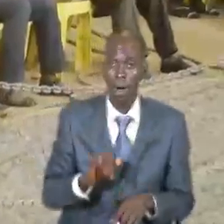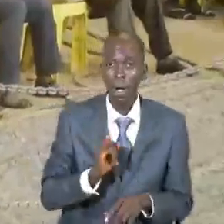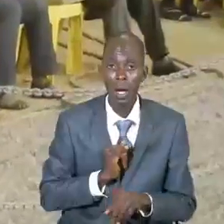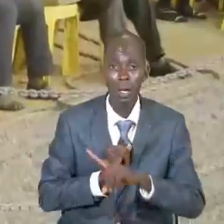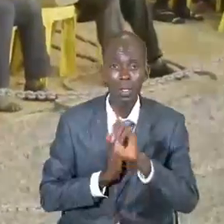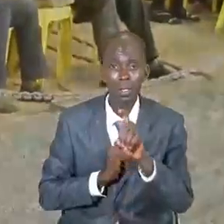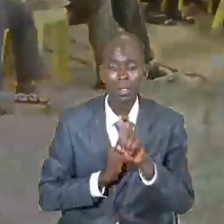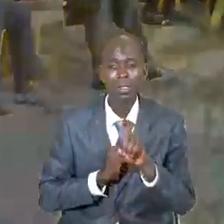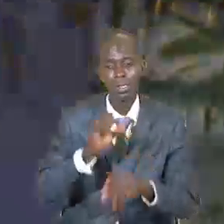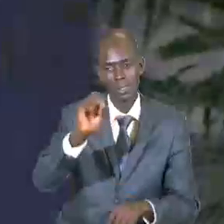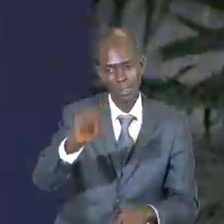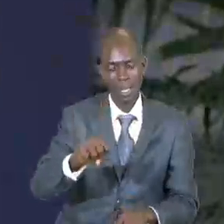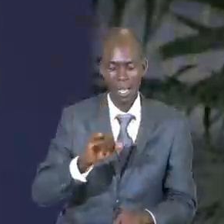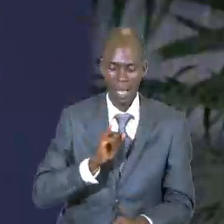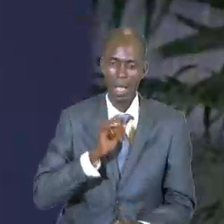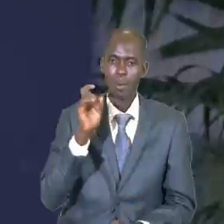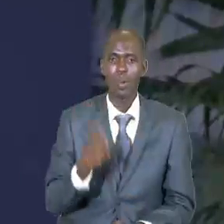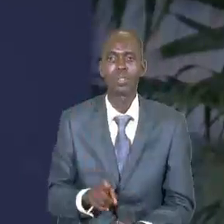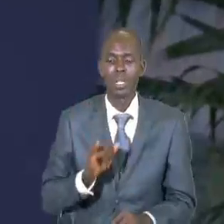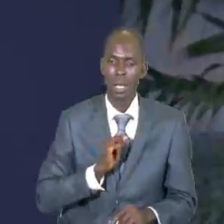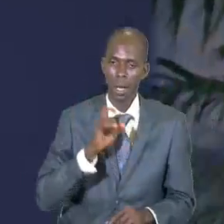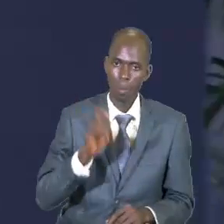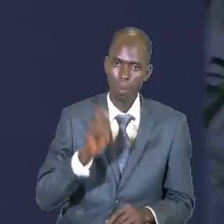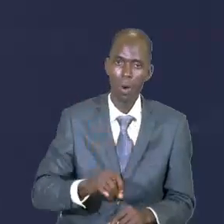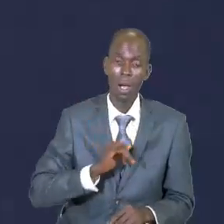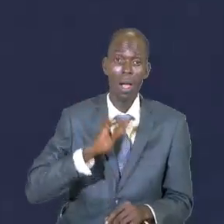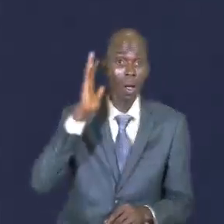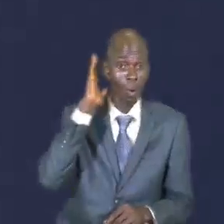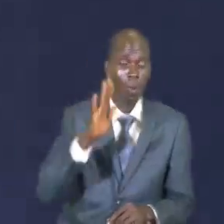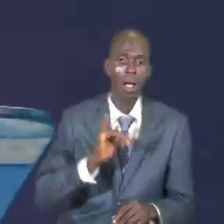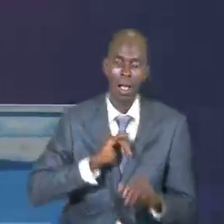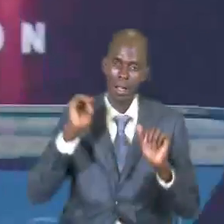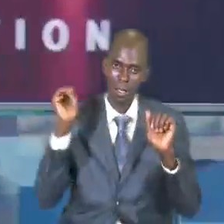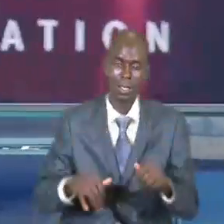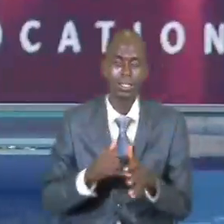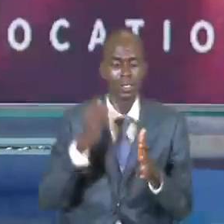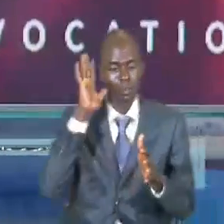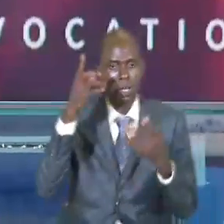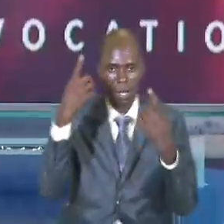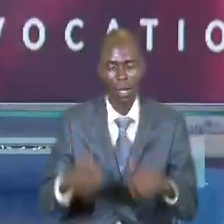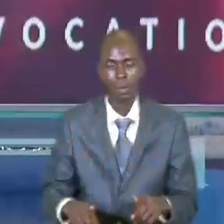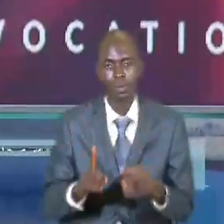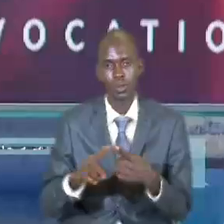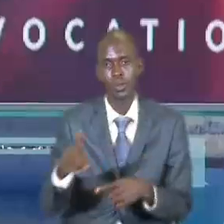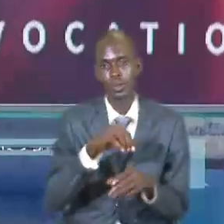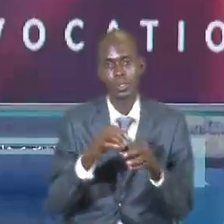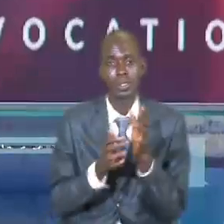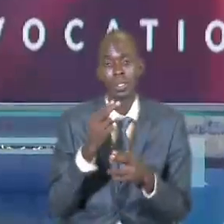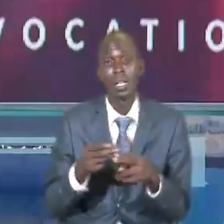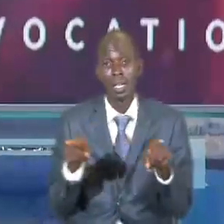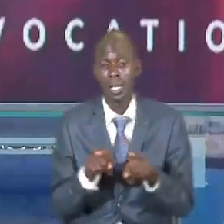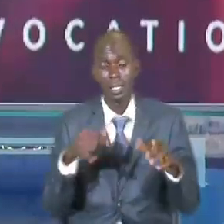Yes, I must. I must, I will, I can. It will happen. Like it happened to him, he said,